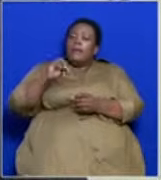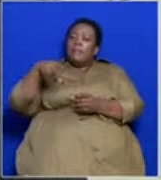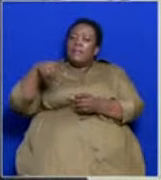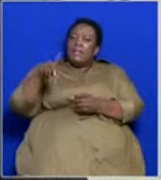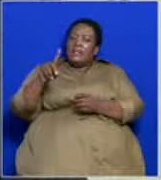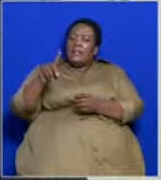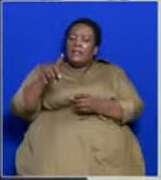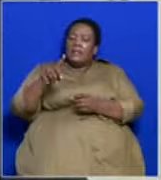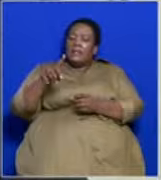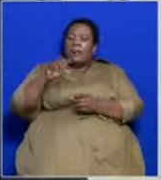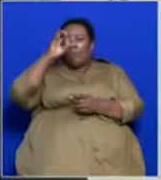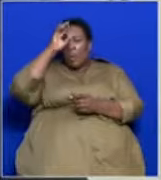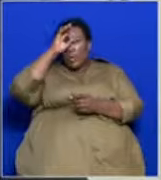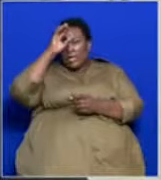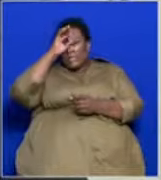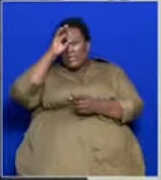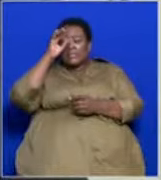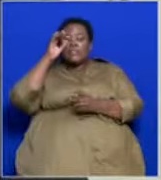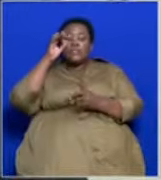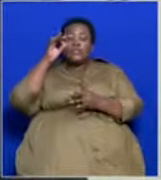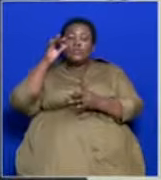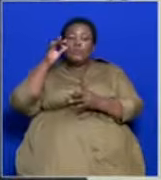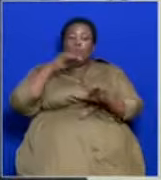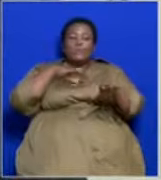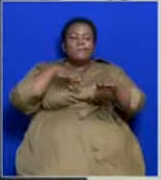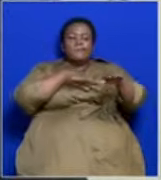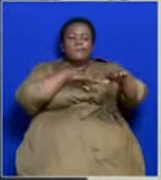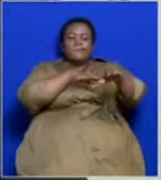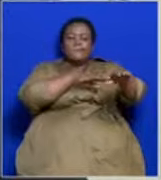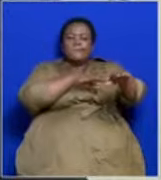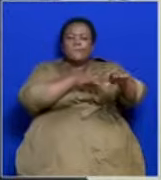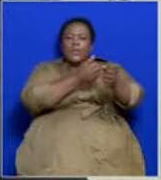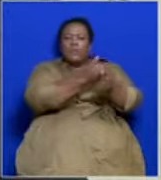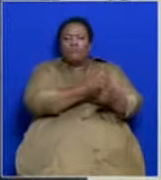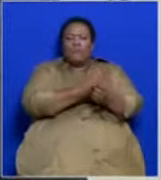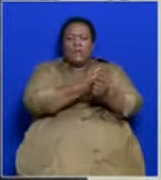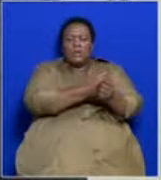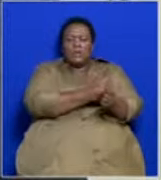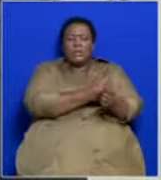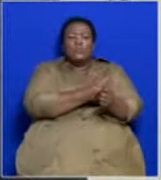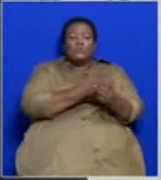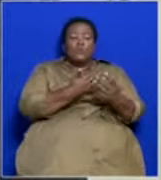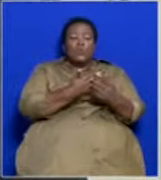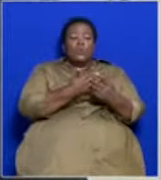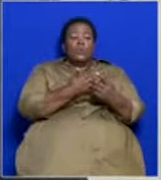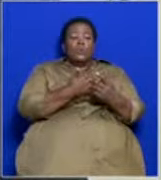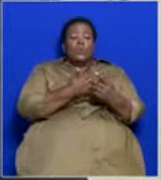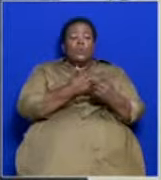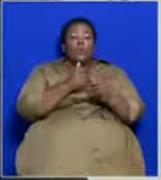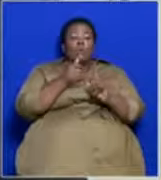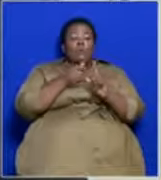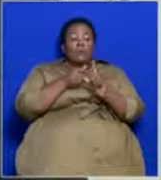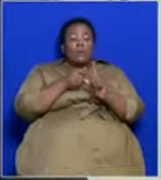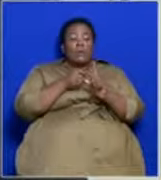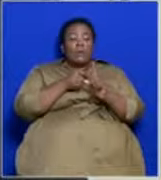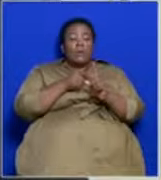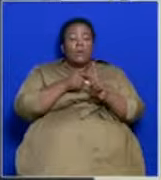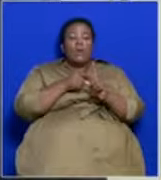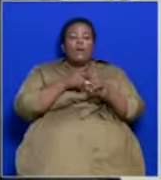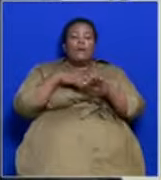occurred telephonically. The complainant followed the truck until he was blocked by an accident on Craft